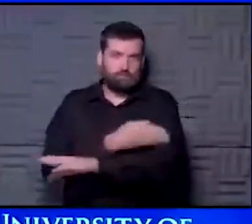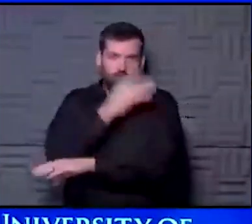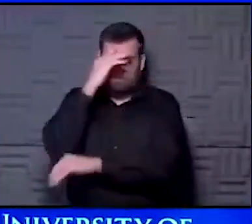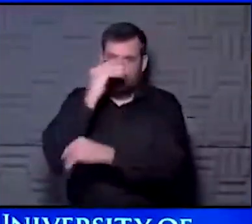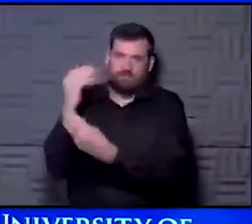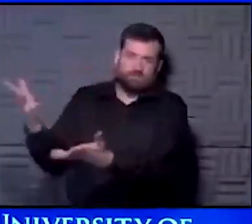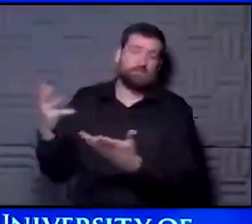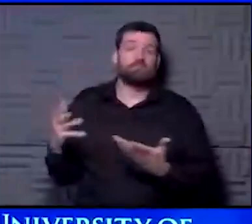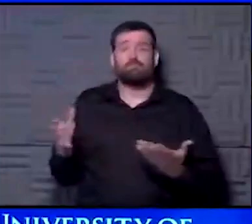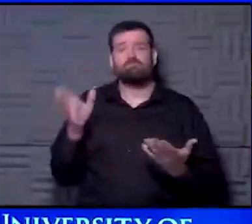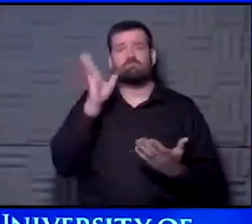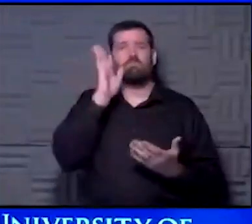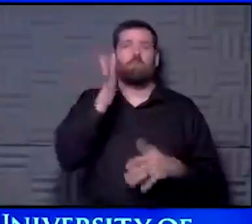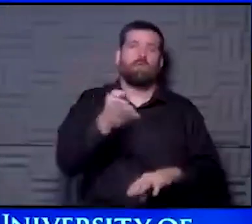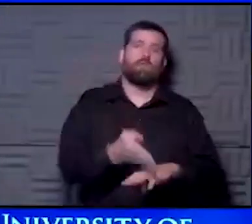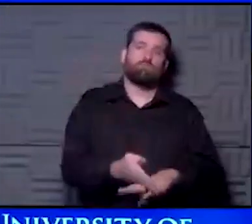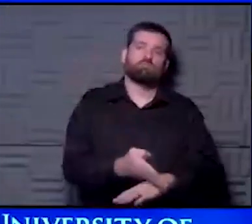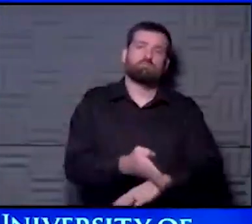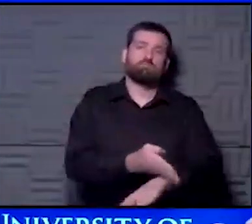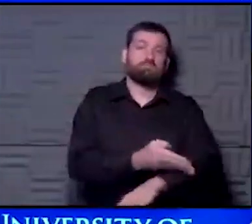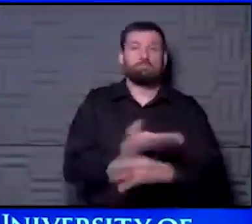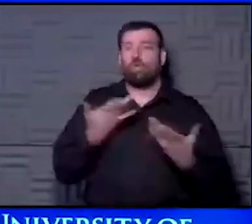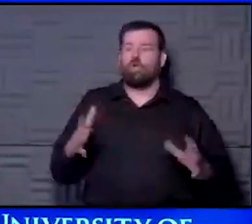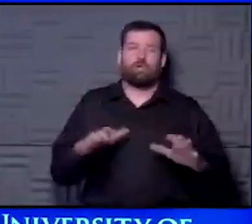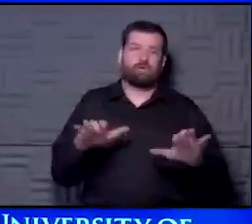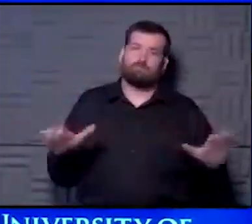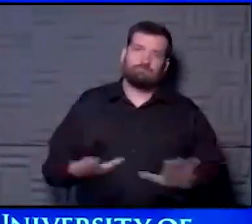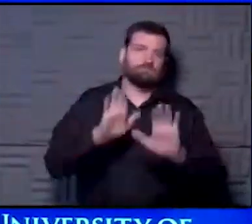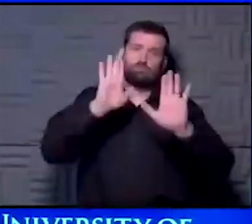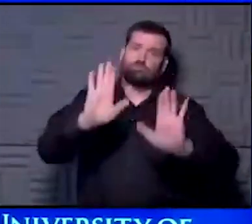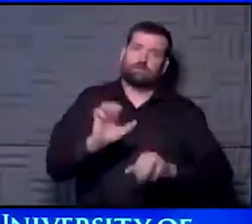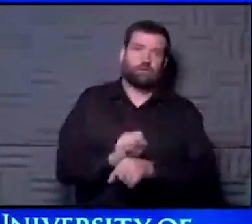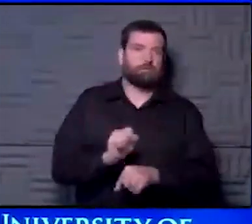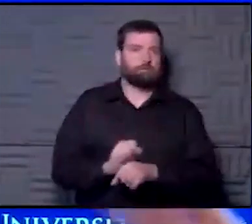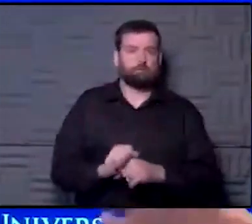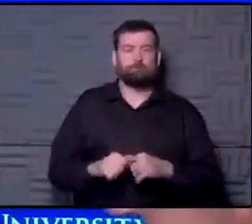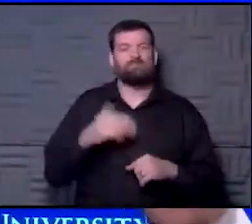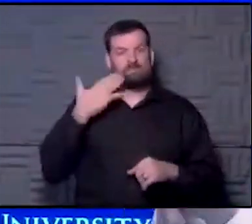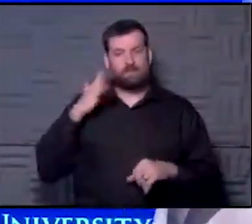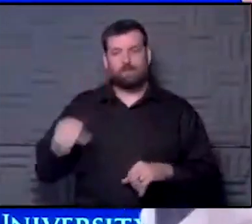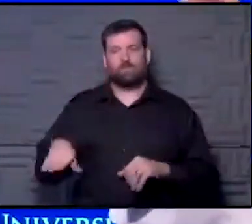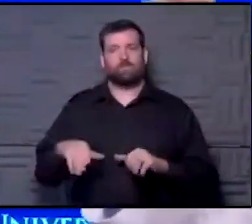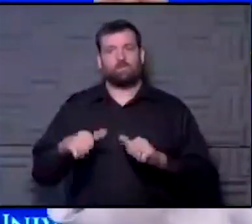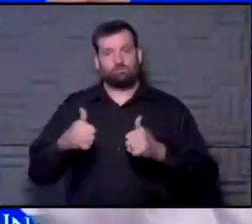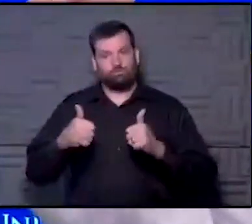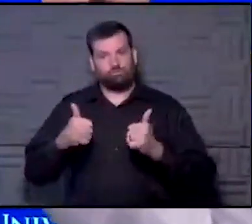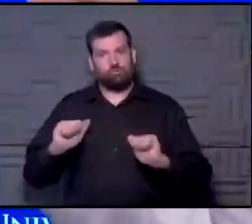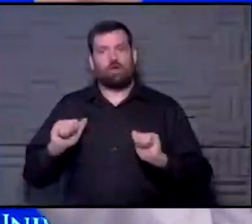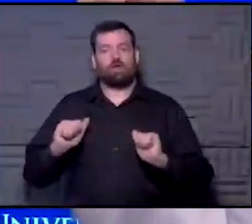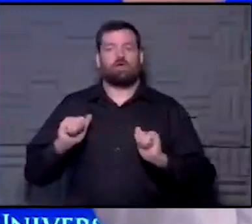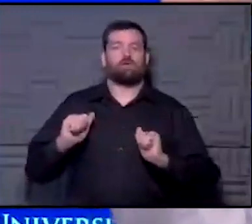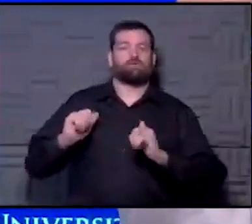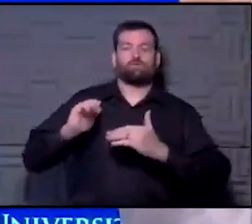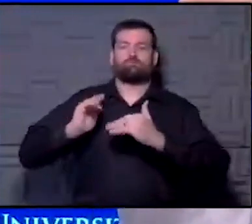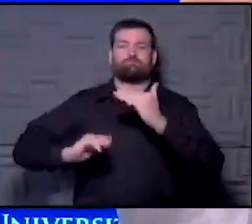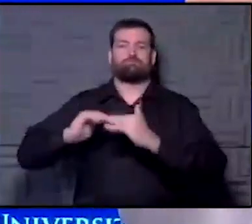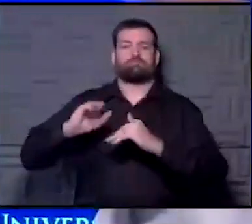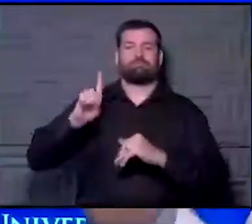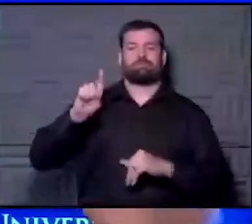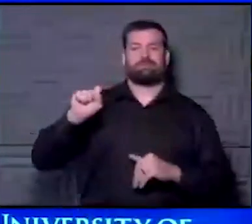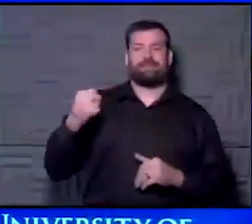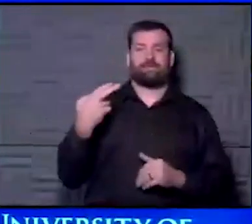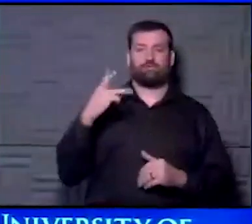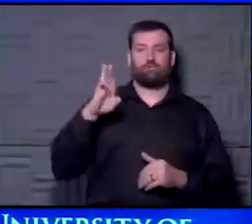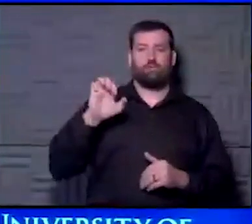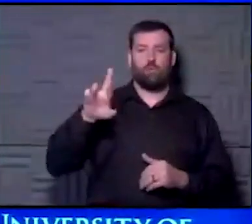find that's going to get better and better, and I think they already do a really good job of it. And I know they're trying to construct that dashboard so they can get